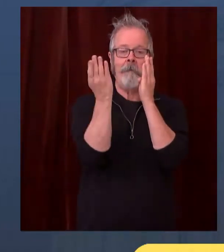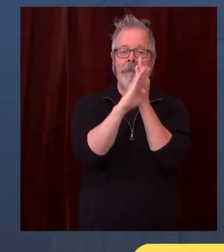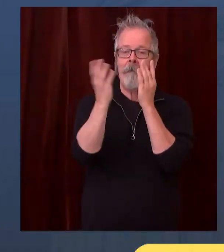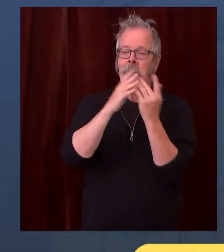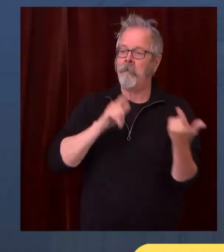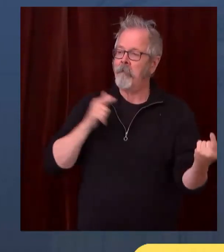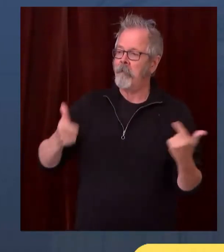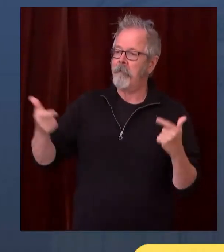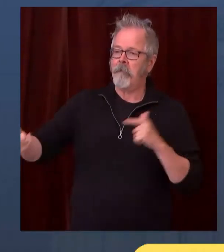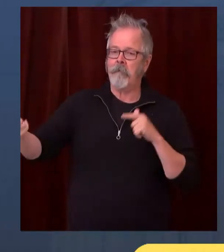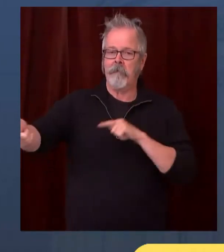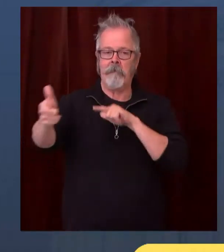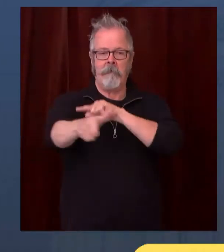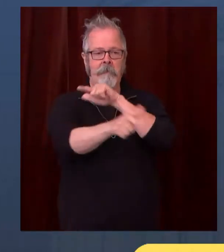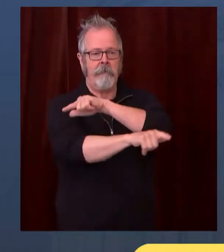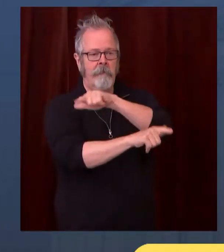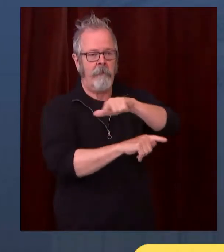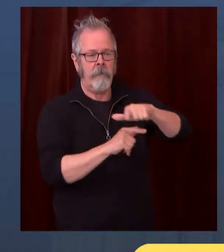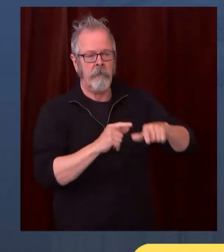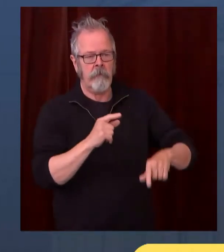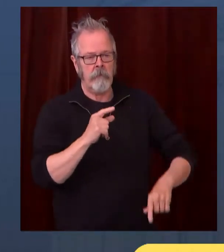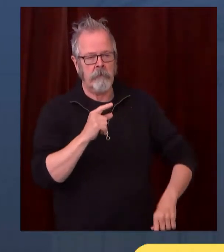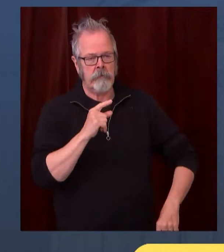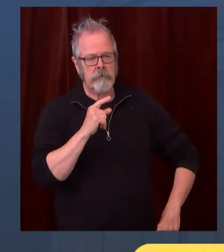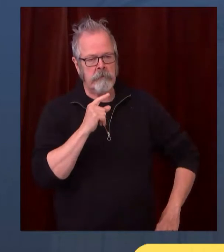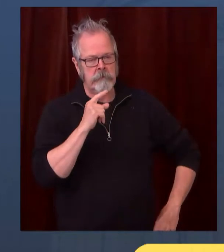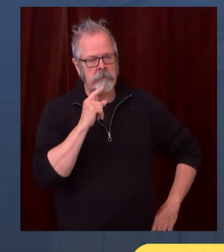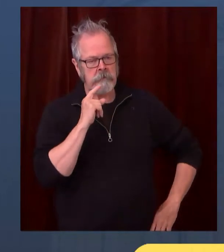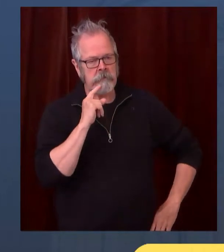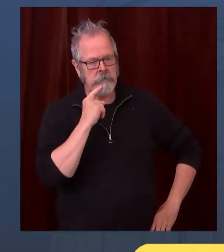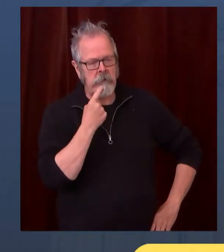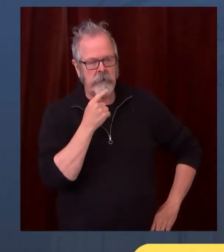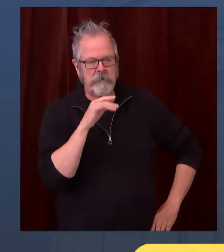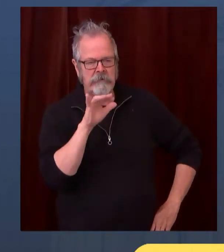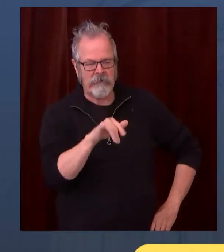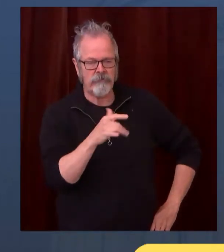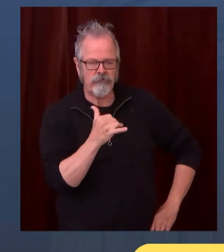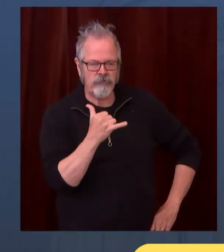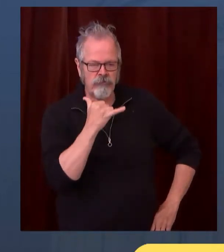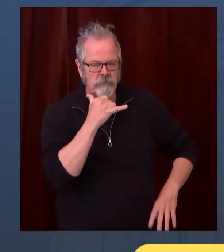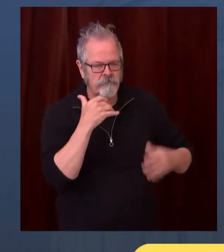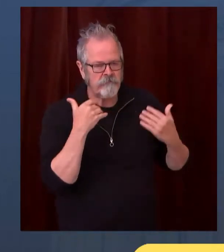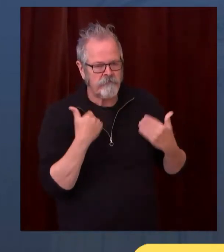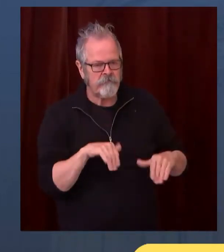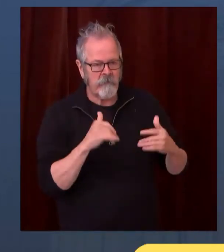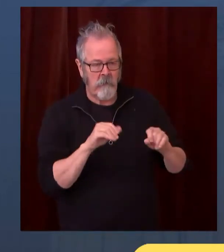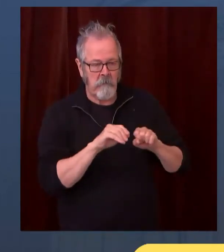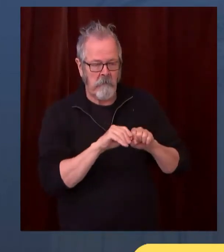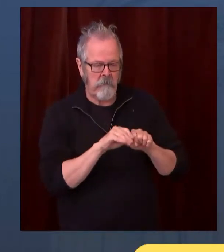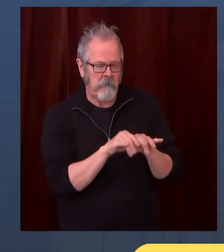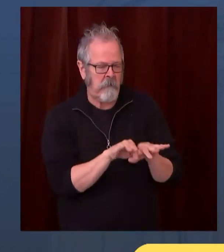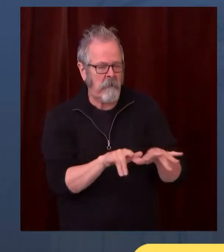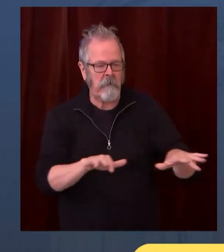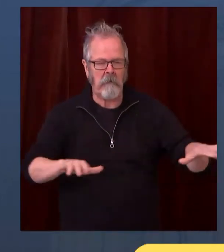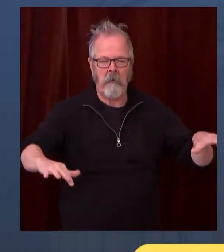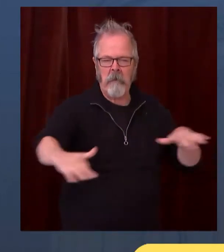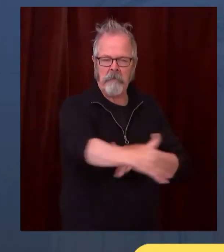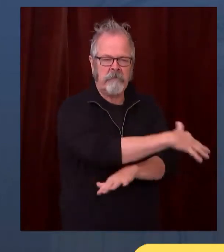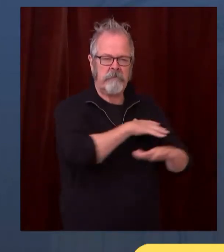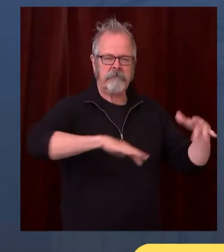those non-pharmaceutical interventions became very clear. We did a lot in terms